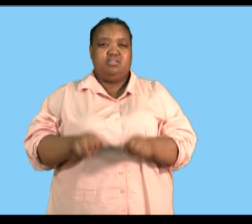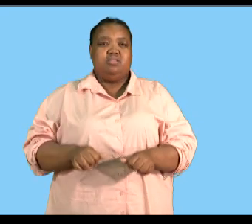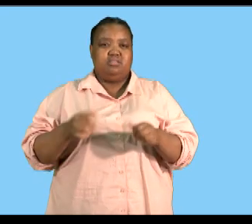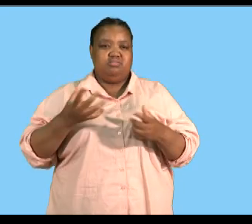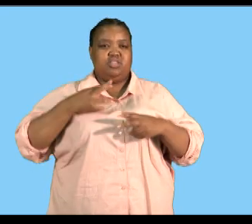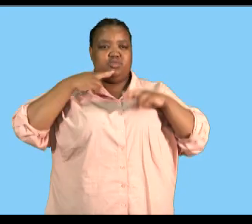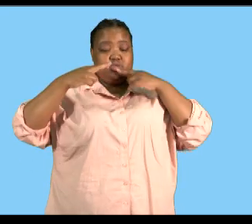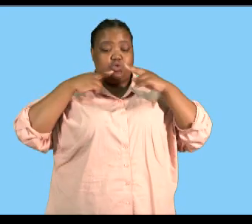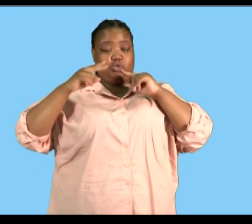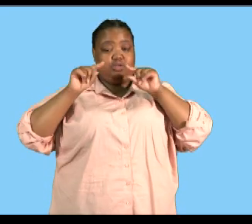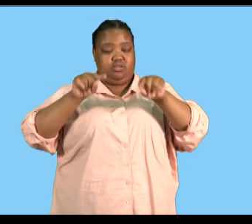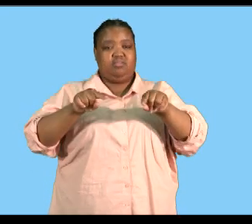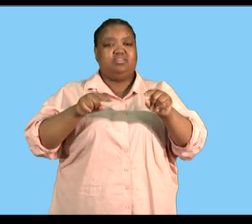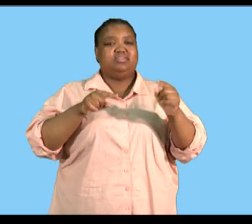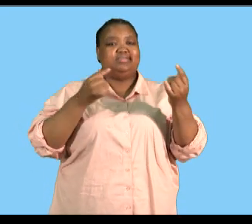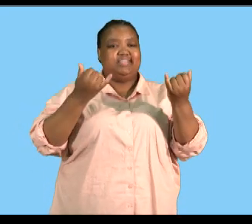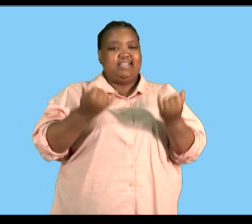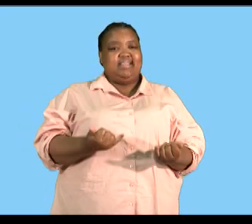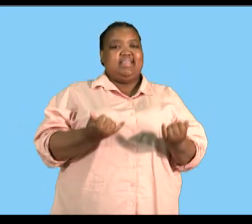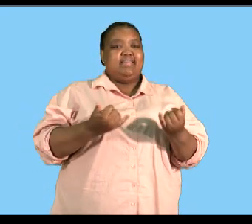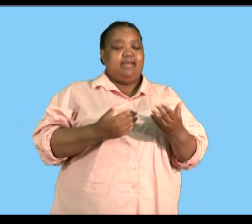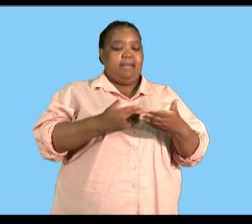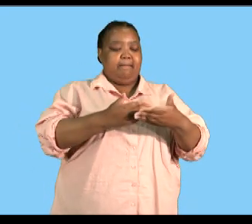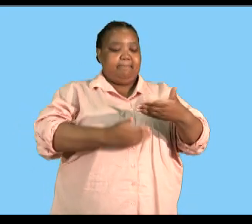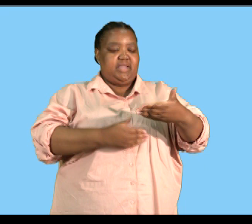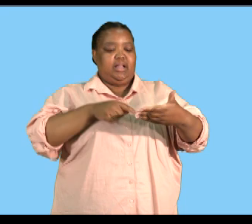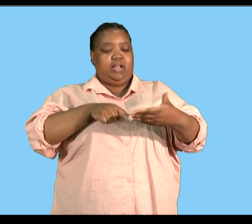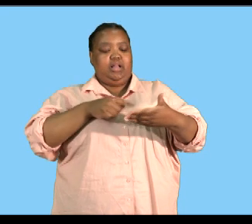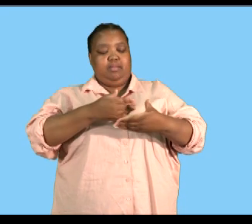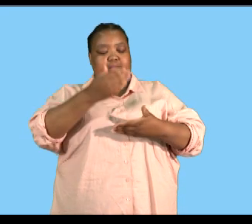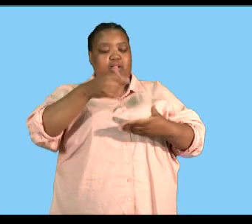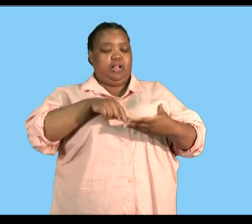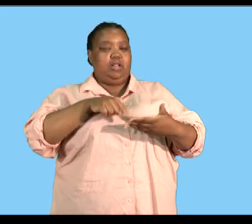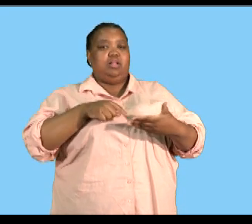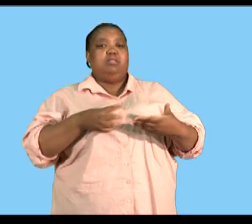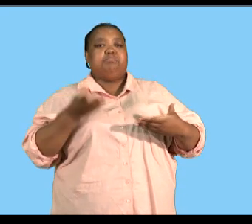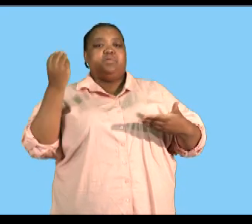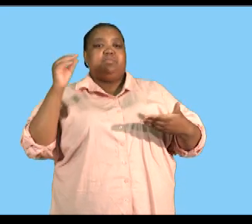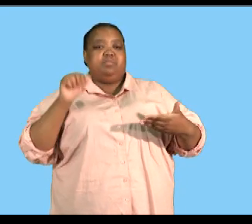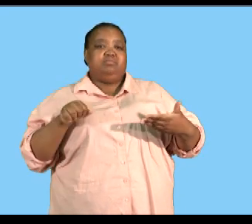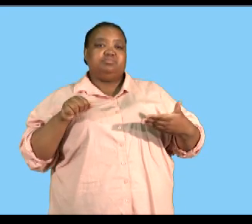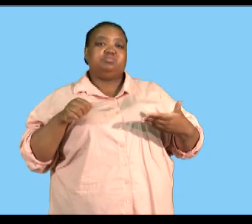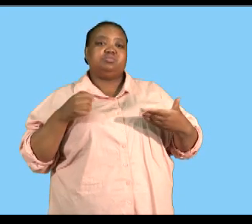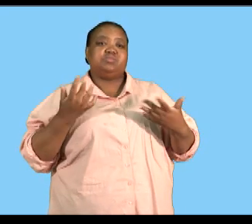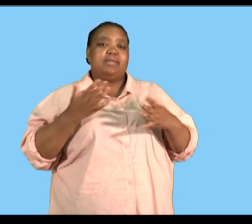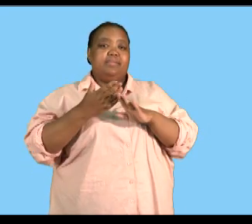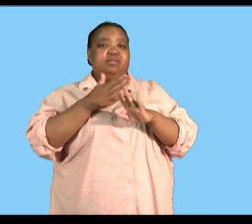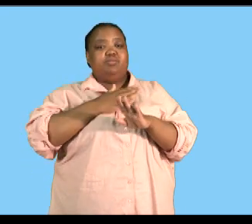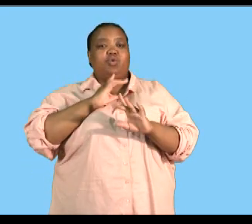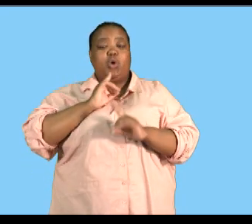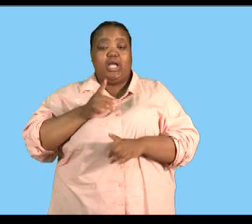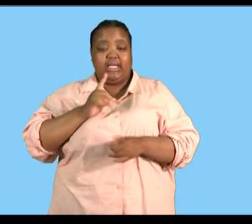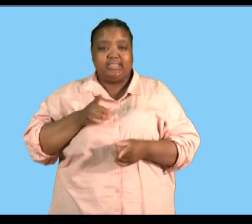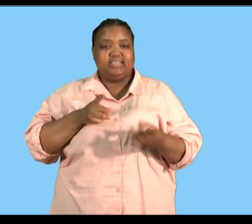a financial document that was received is a bill. Now remember, you need to analyze what you are having in front of you before you can attempt